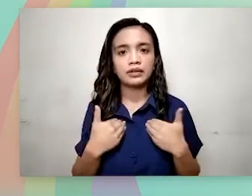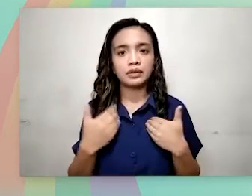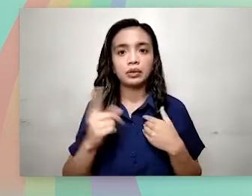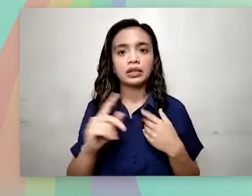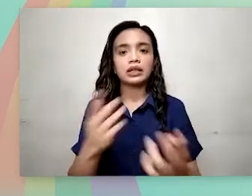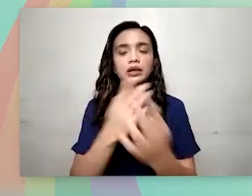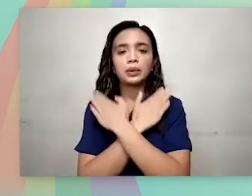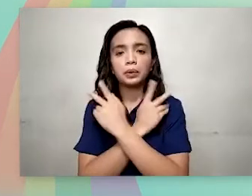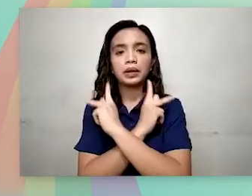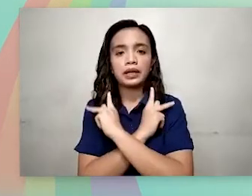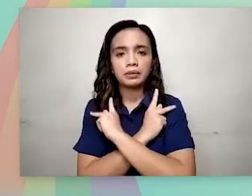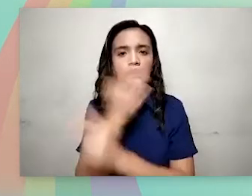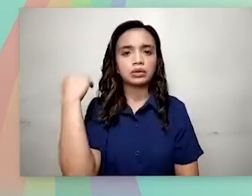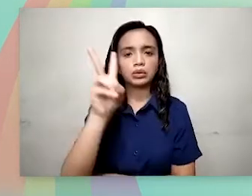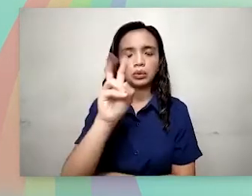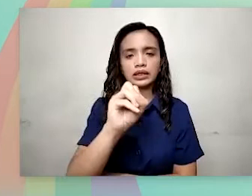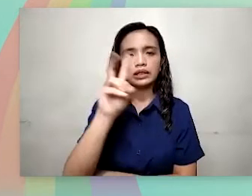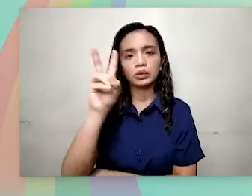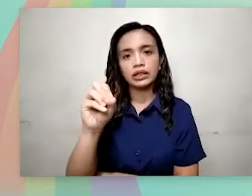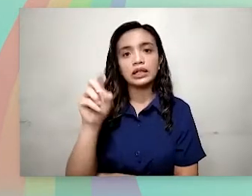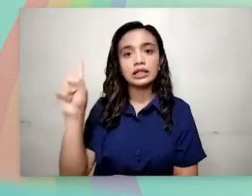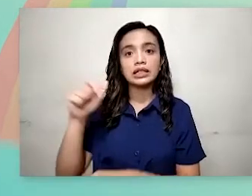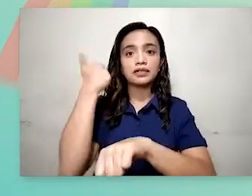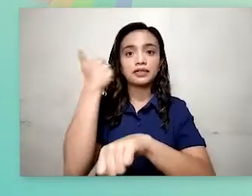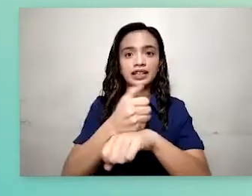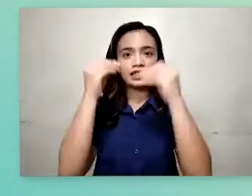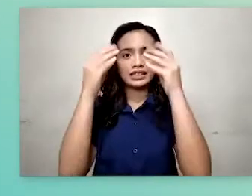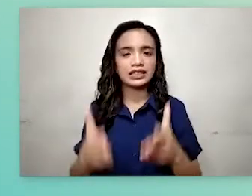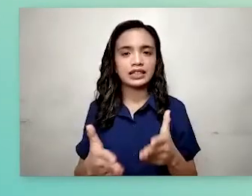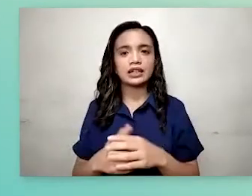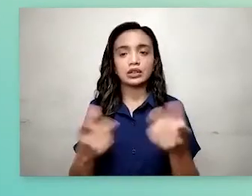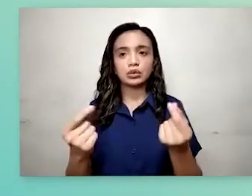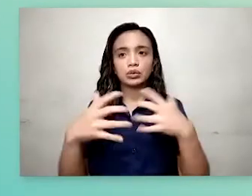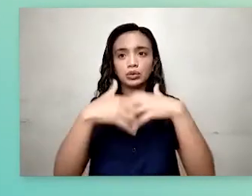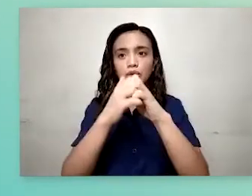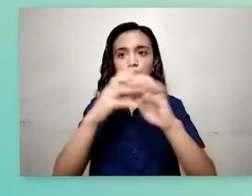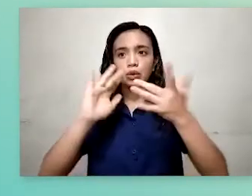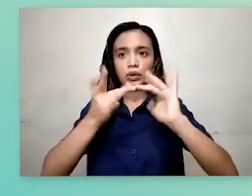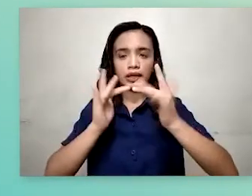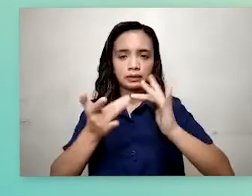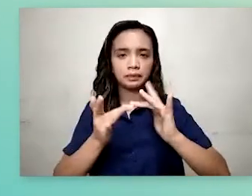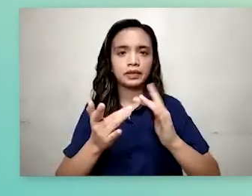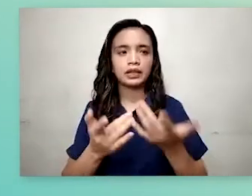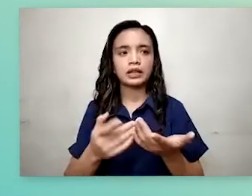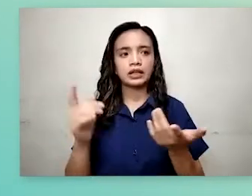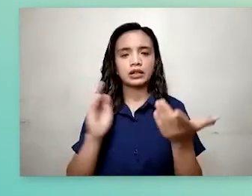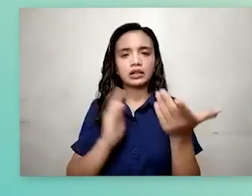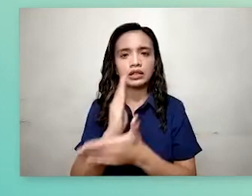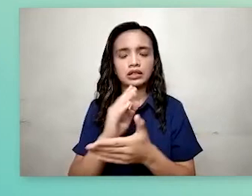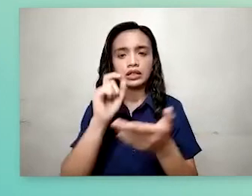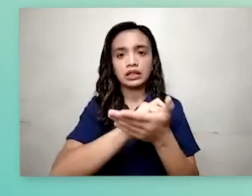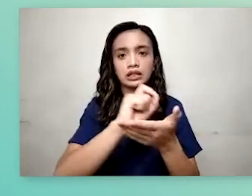Development Mutual Fund, or what we call Pag-ibig, in 2020. As a financial guru, he creates online content